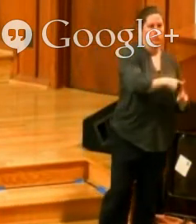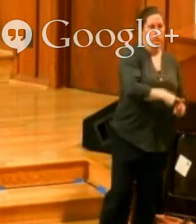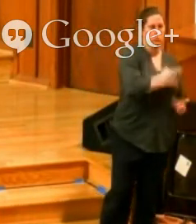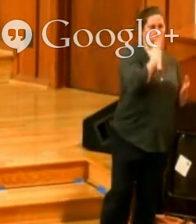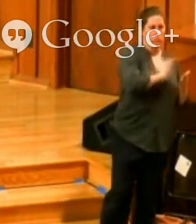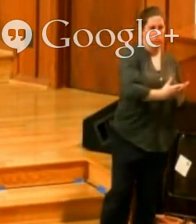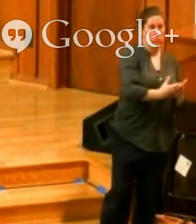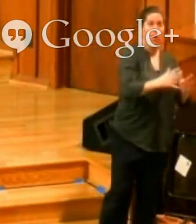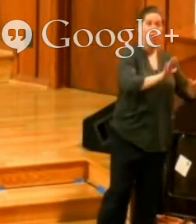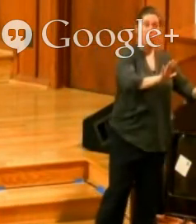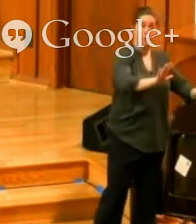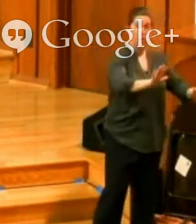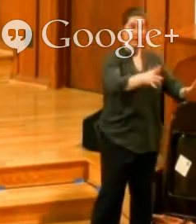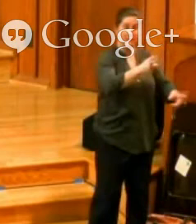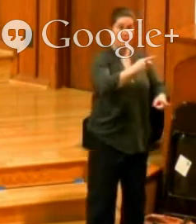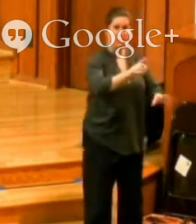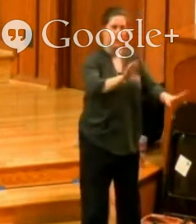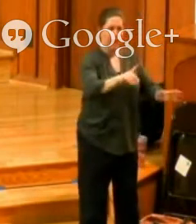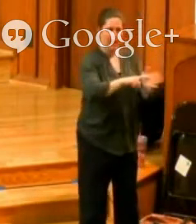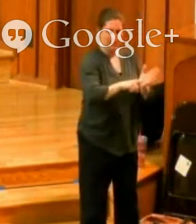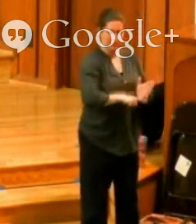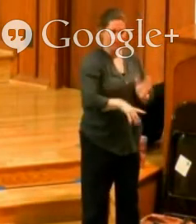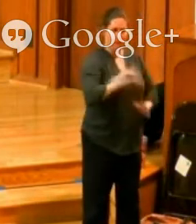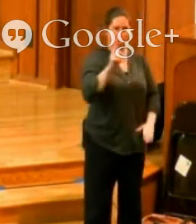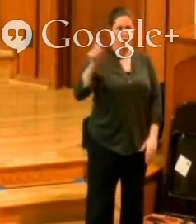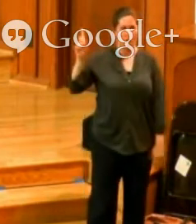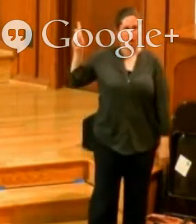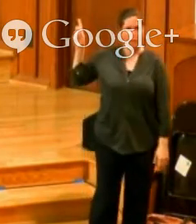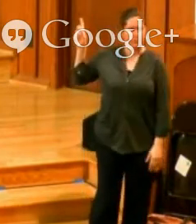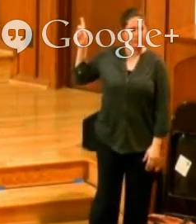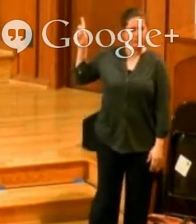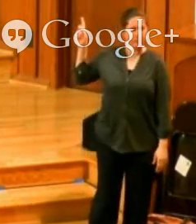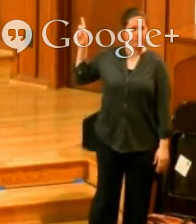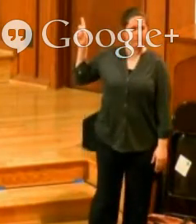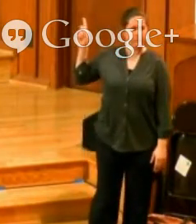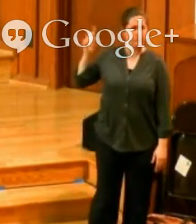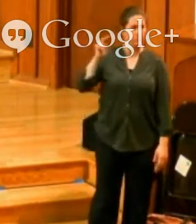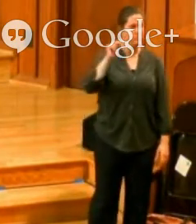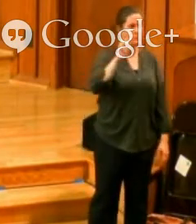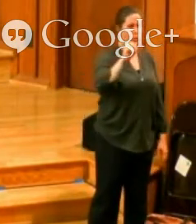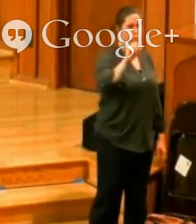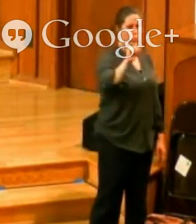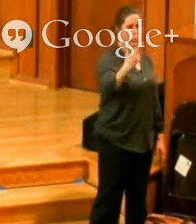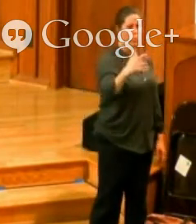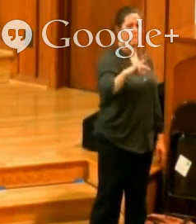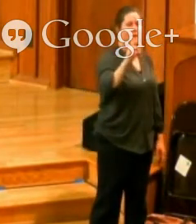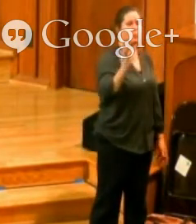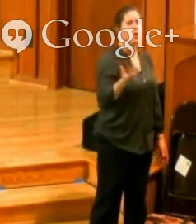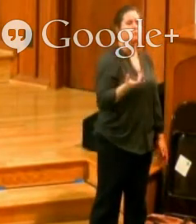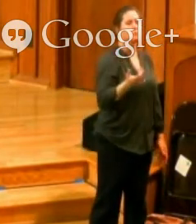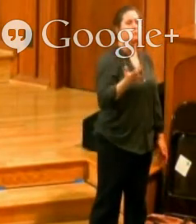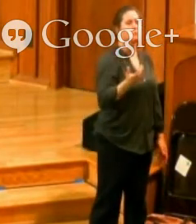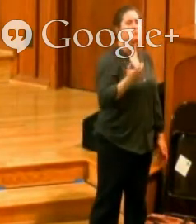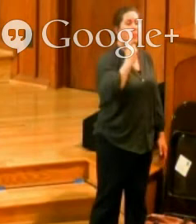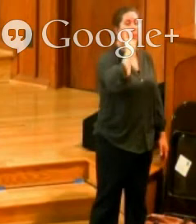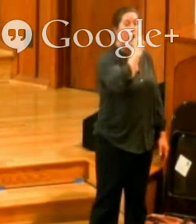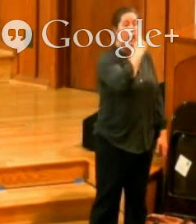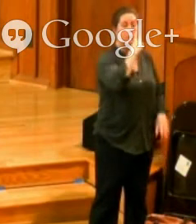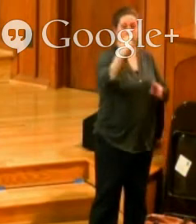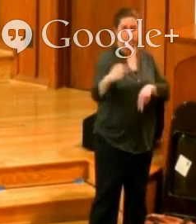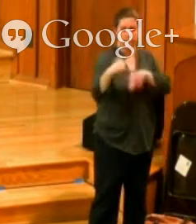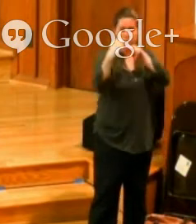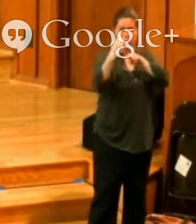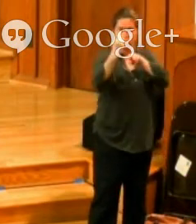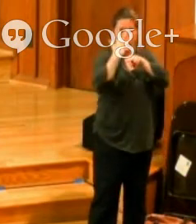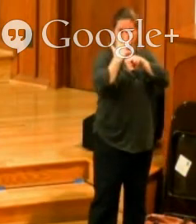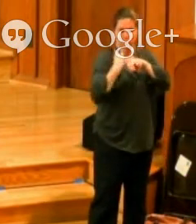some evidence to prove that it's not true. Look what this text tells us. Noah found what in the eyes of the Lord? He found grace in the eyes of the Lord. Was Noah saved